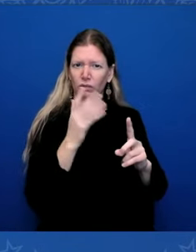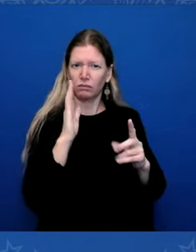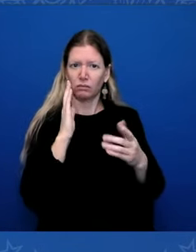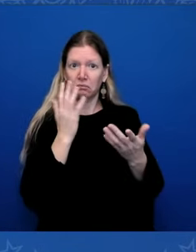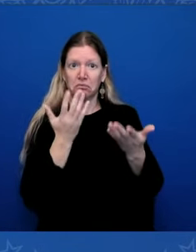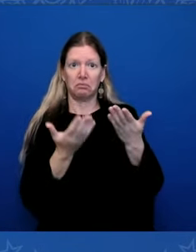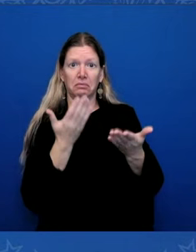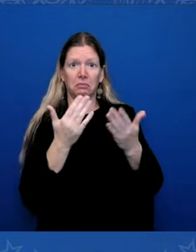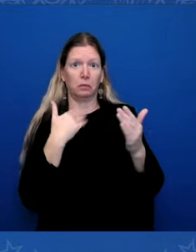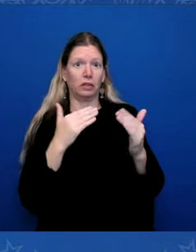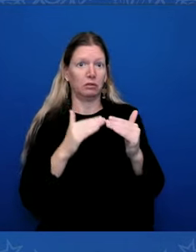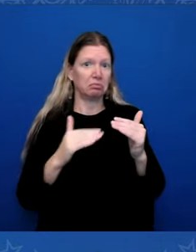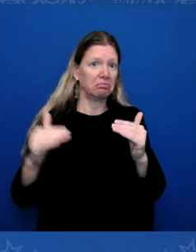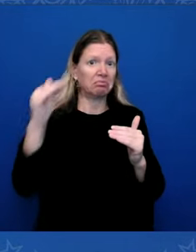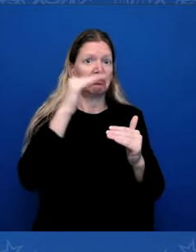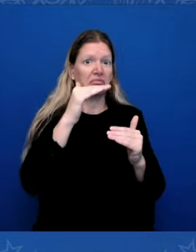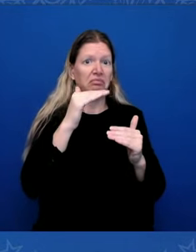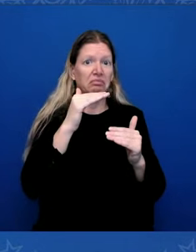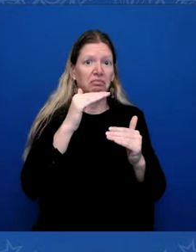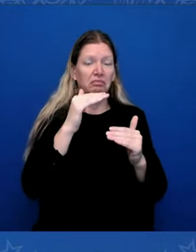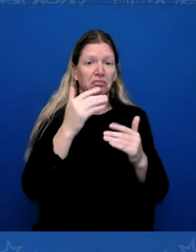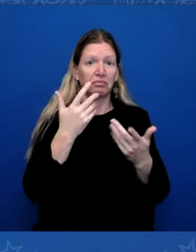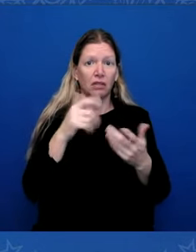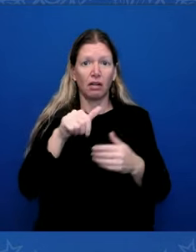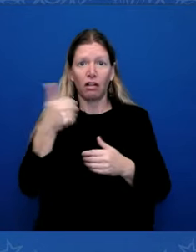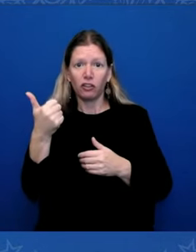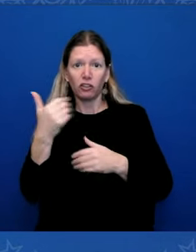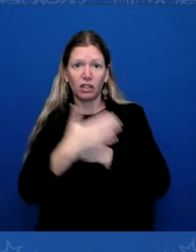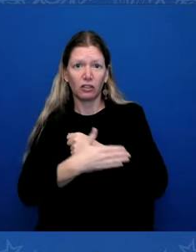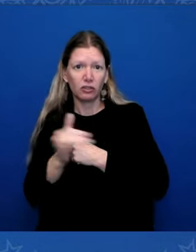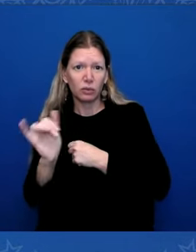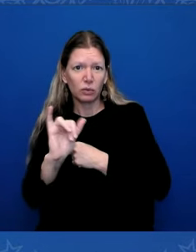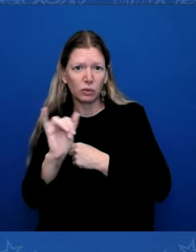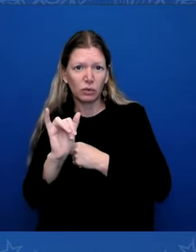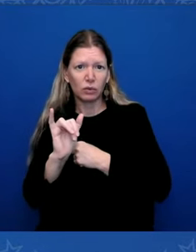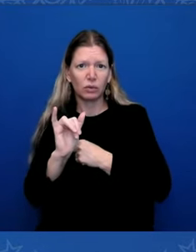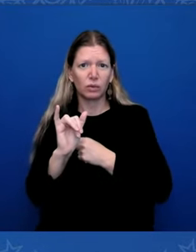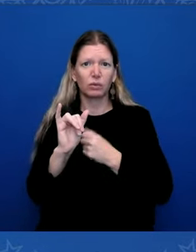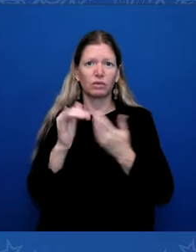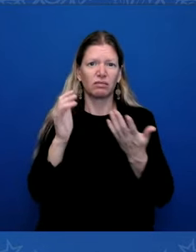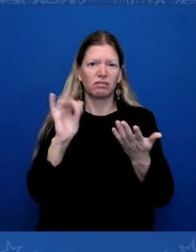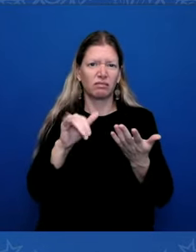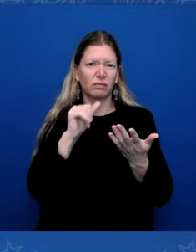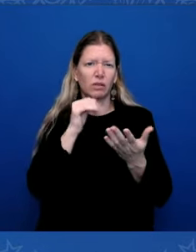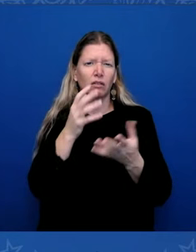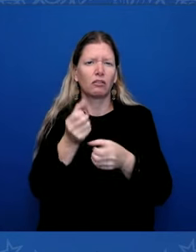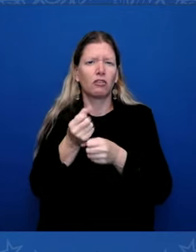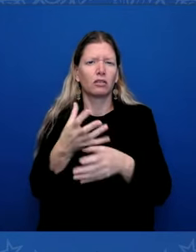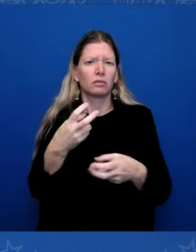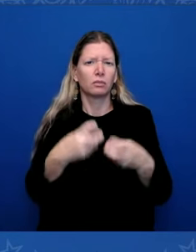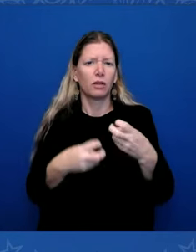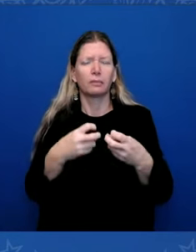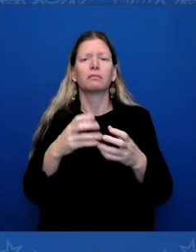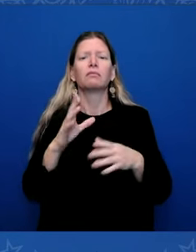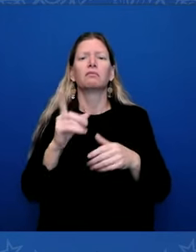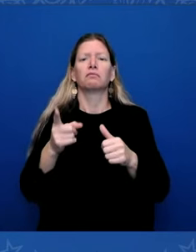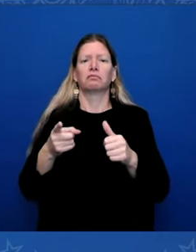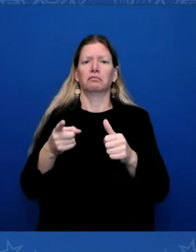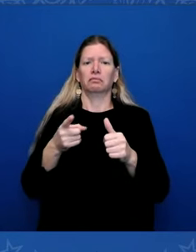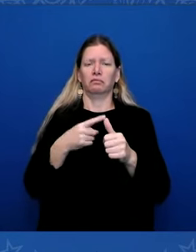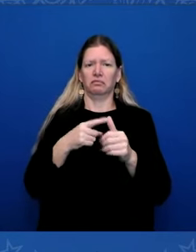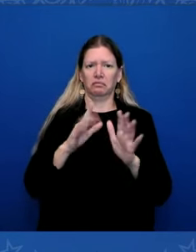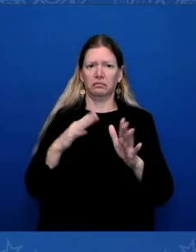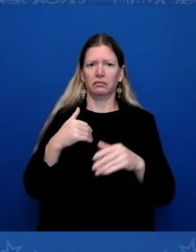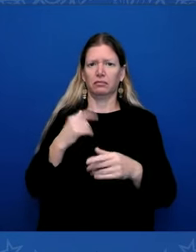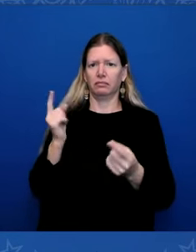and did not cause the problem in the first place. For example, I met with Lula in Brazil. I started off way back in the